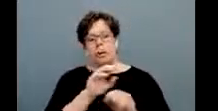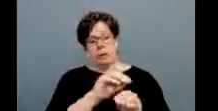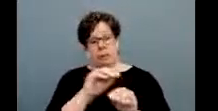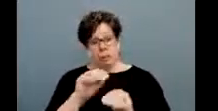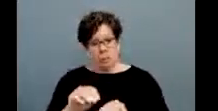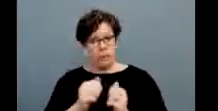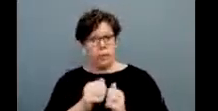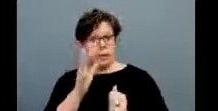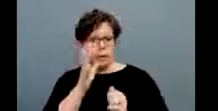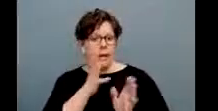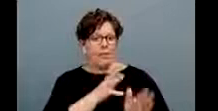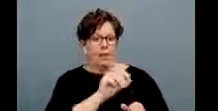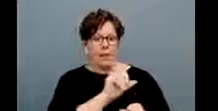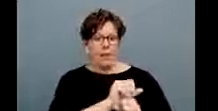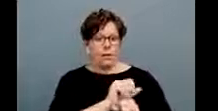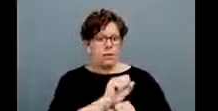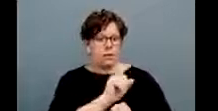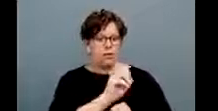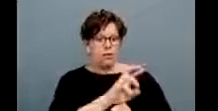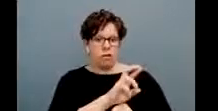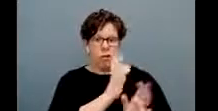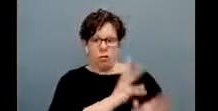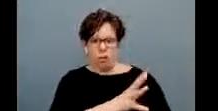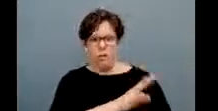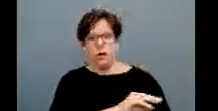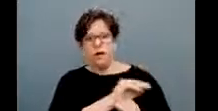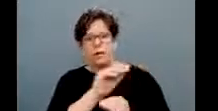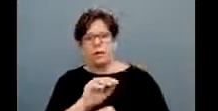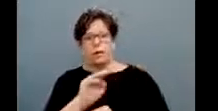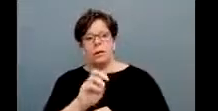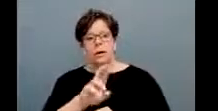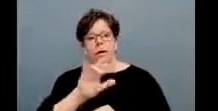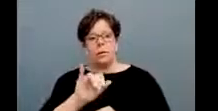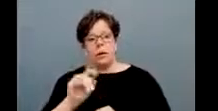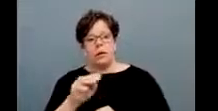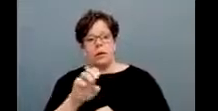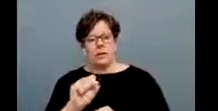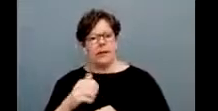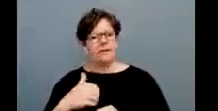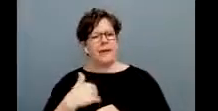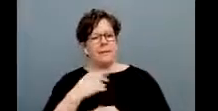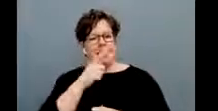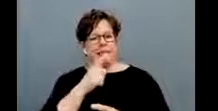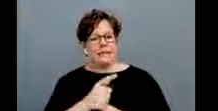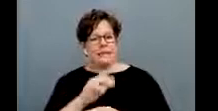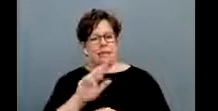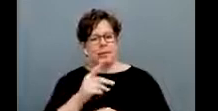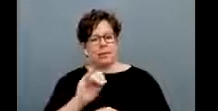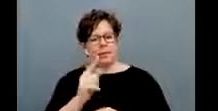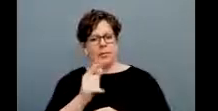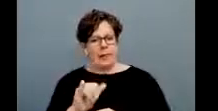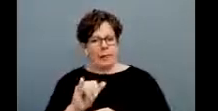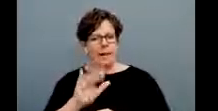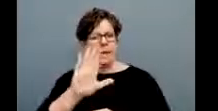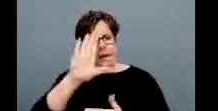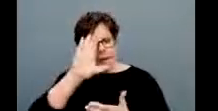leaving his work behind in the move. And Mary and James were soon joined by his younger sister, Peggy, her husband, Guy Wade, and